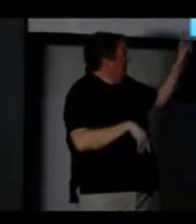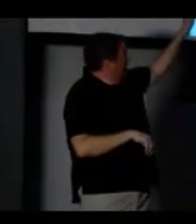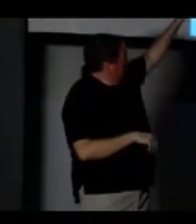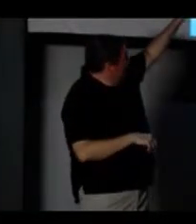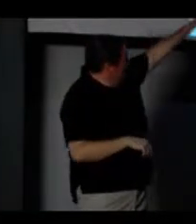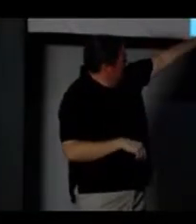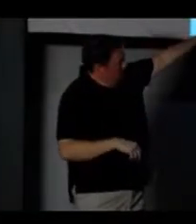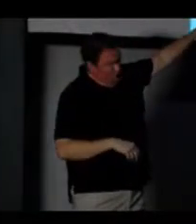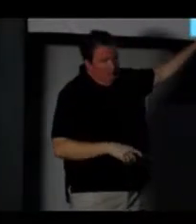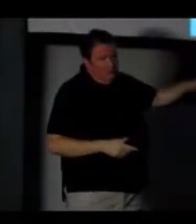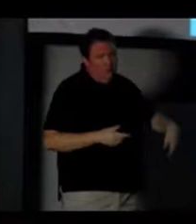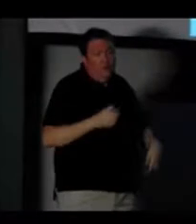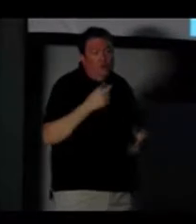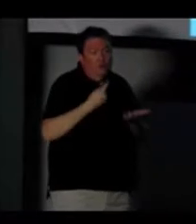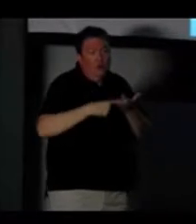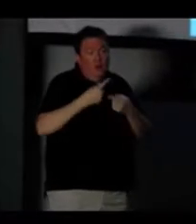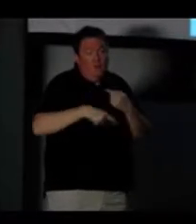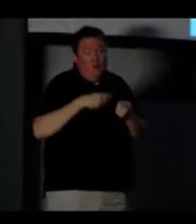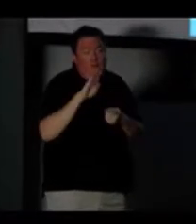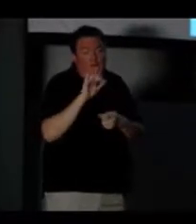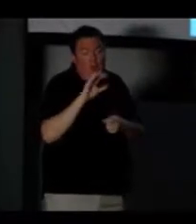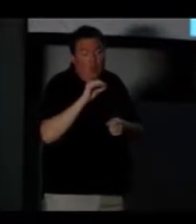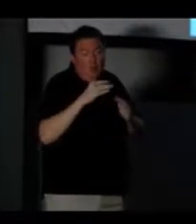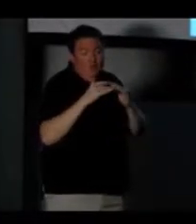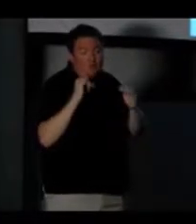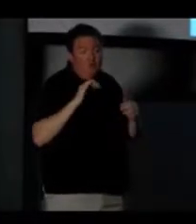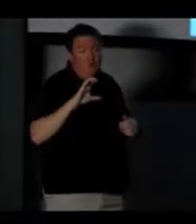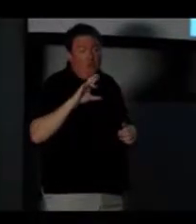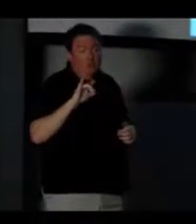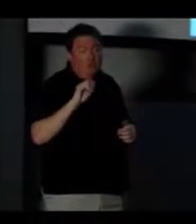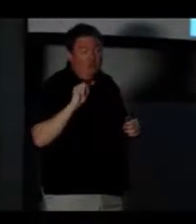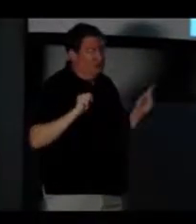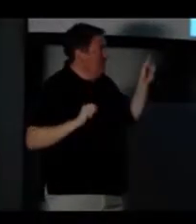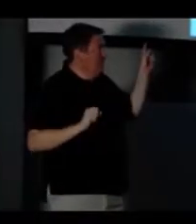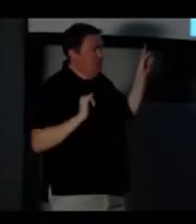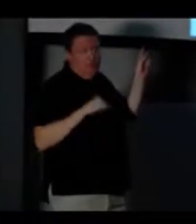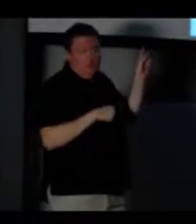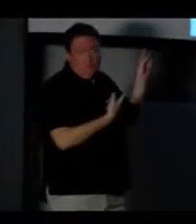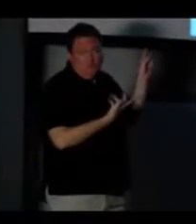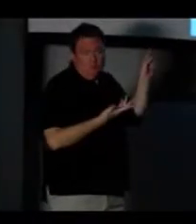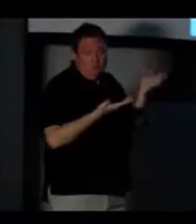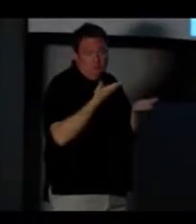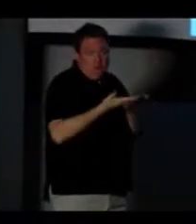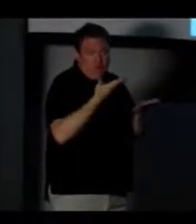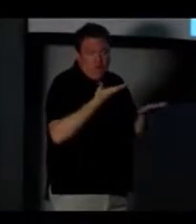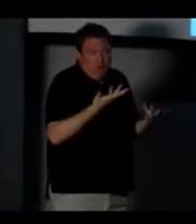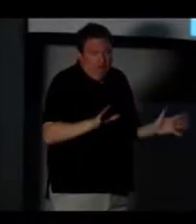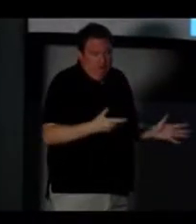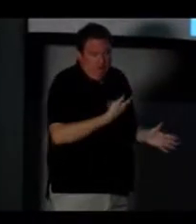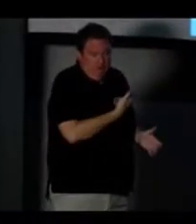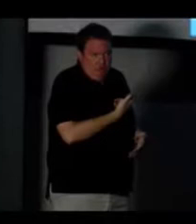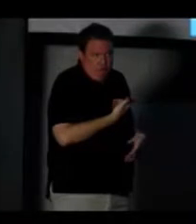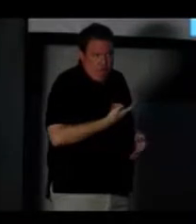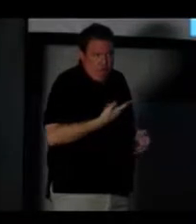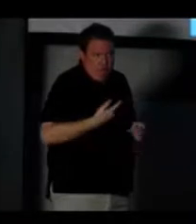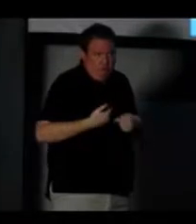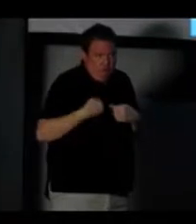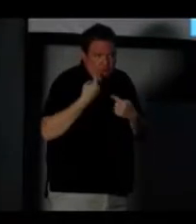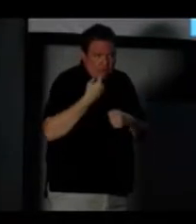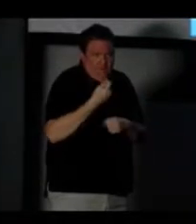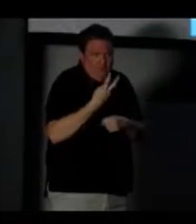talk about a biodiversity crisis, that's that on a graph, if you like, put in the context of the last few hundred